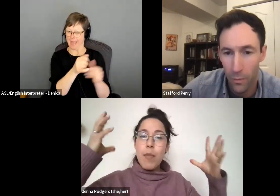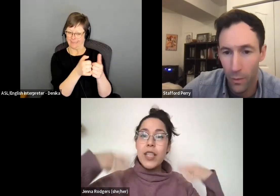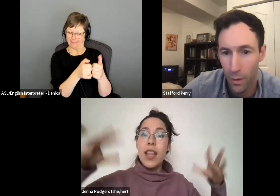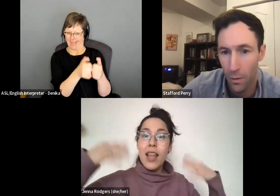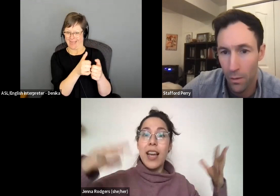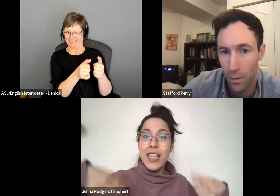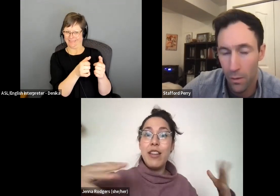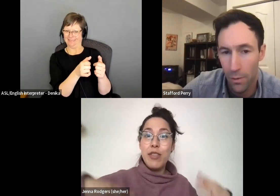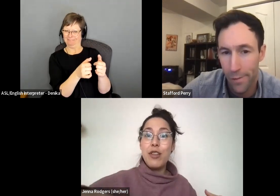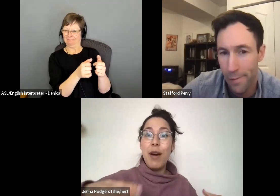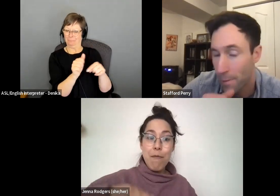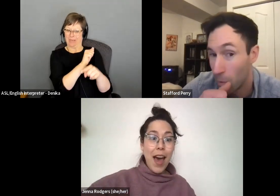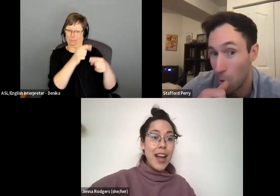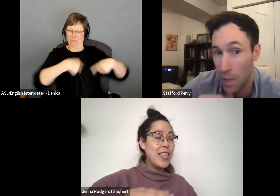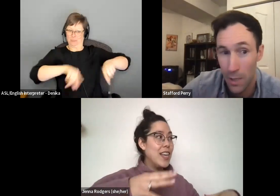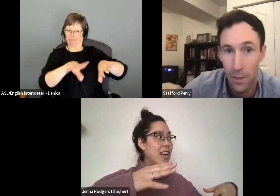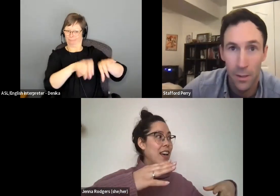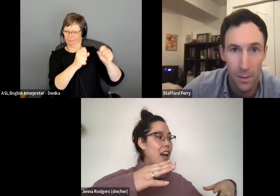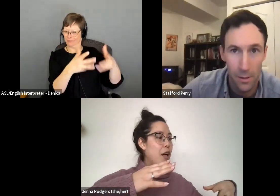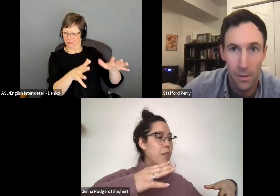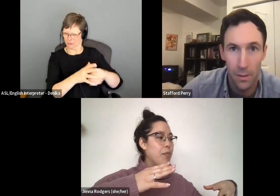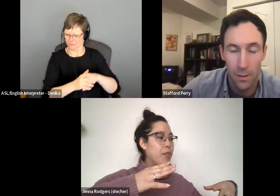have, because I think that continues to affect